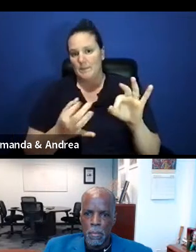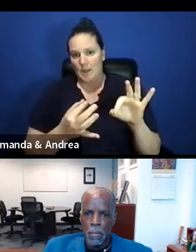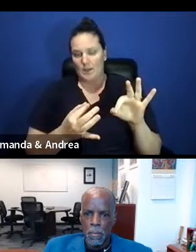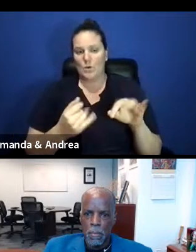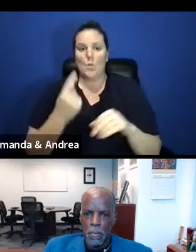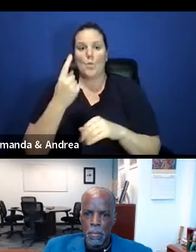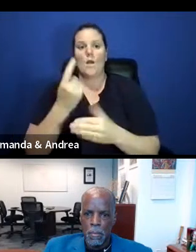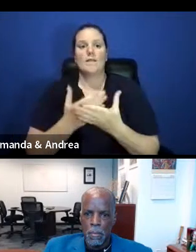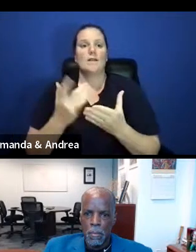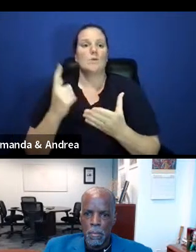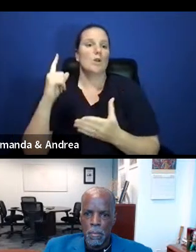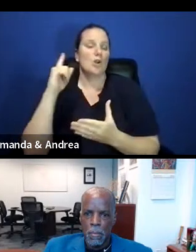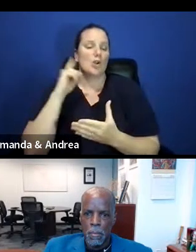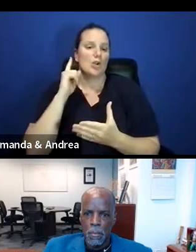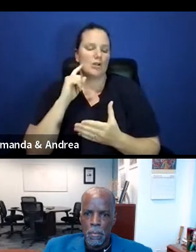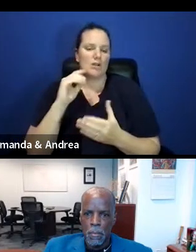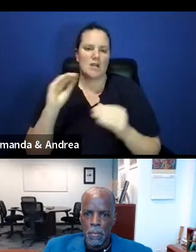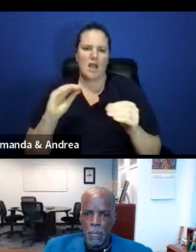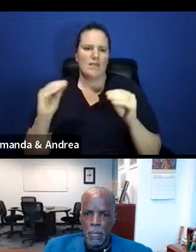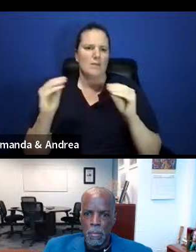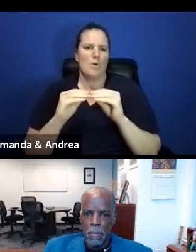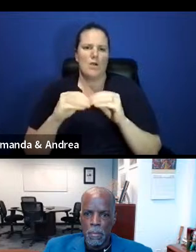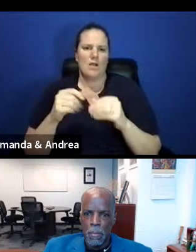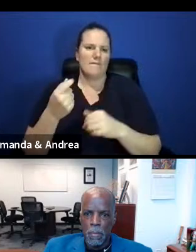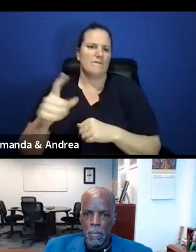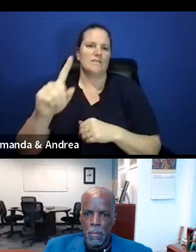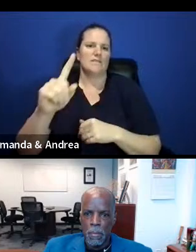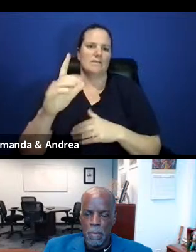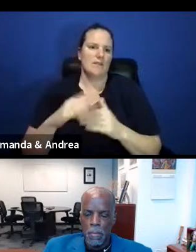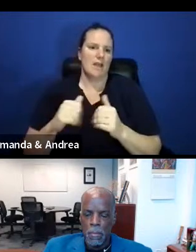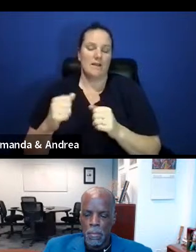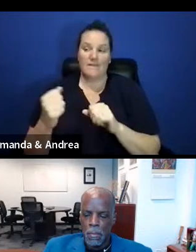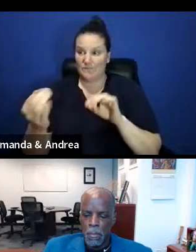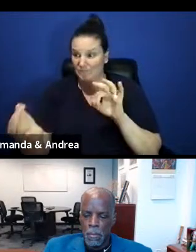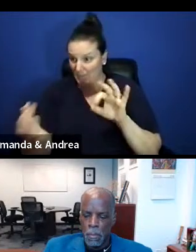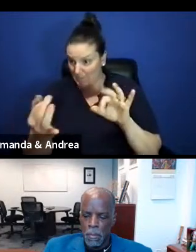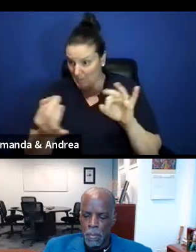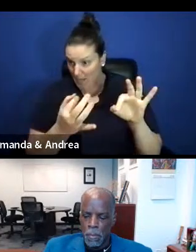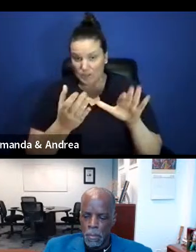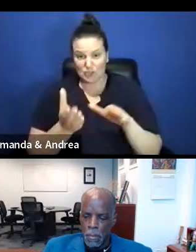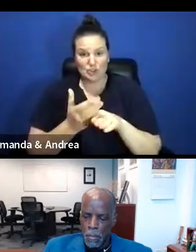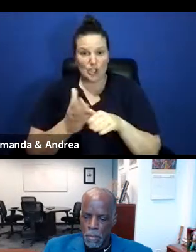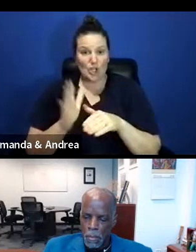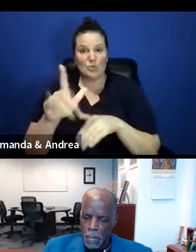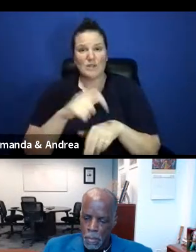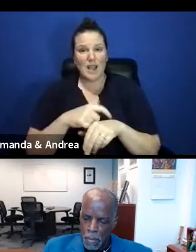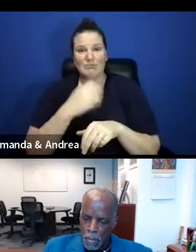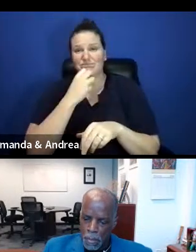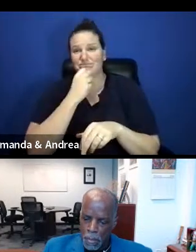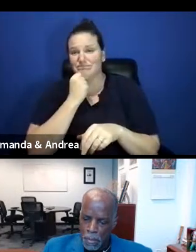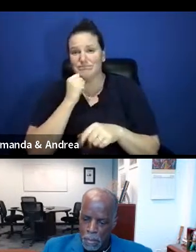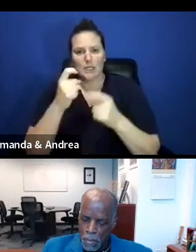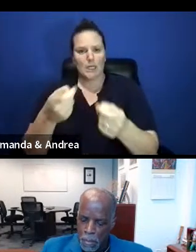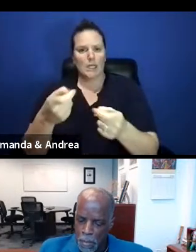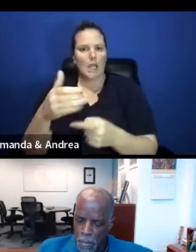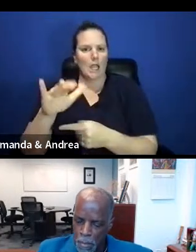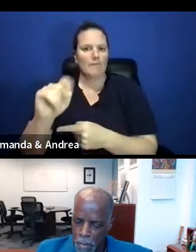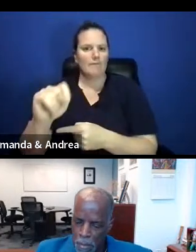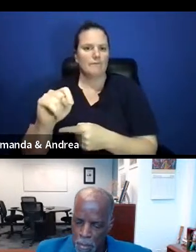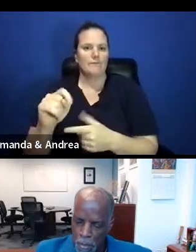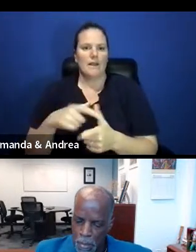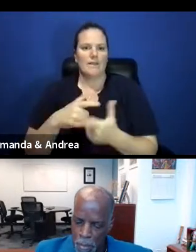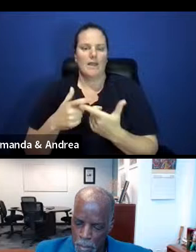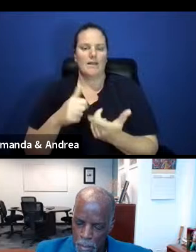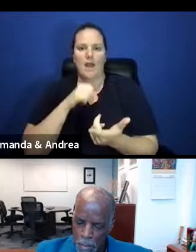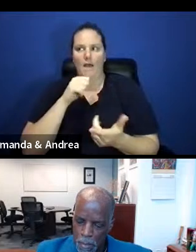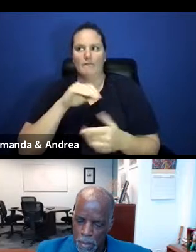of the things that we've heard is, there's really nothing more offensive than giving somebody your feedback, sharing your time, your most valuable gift, and then not feeling